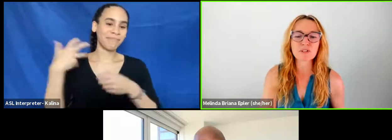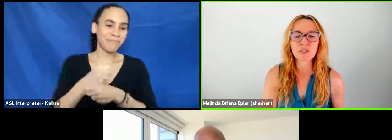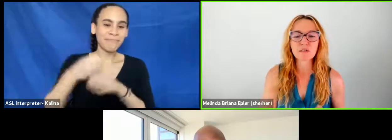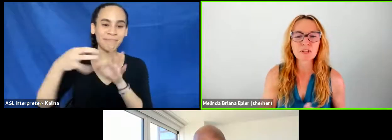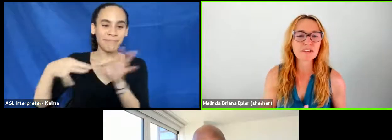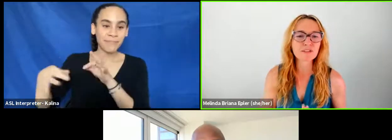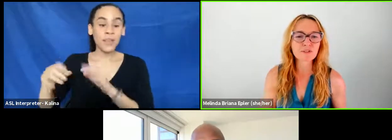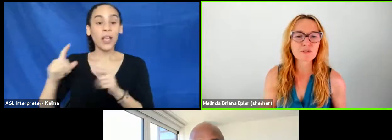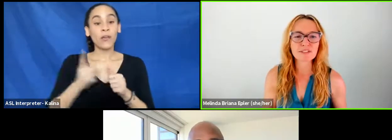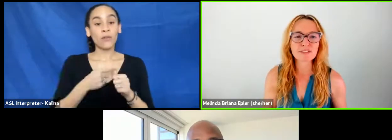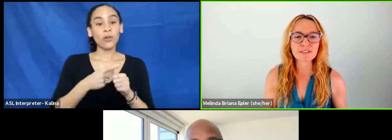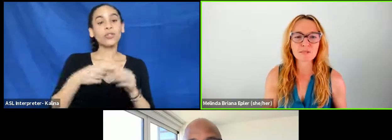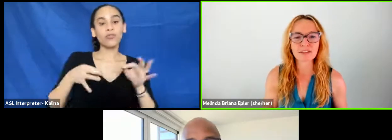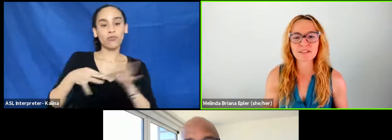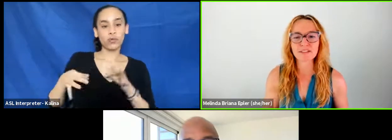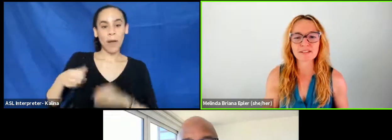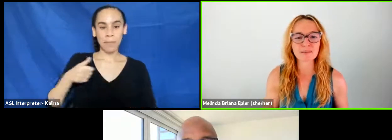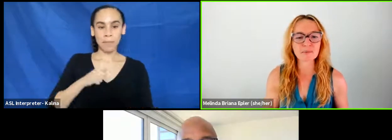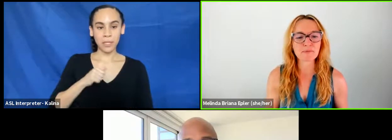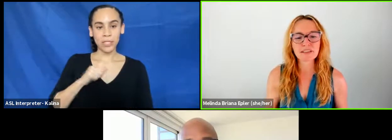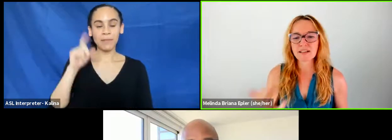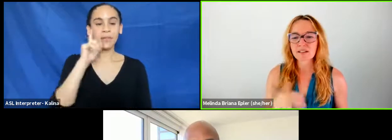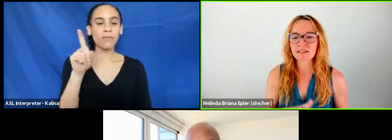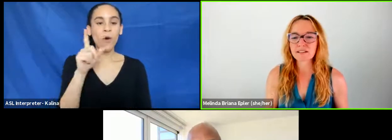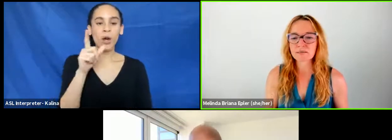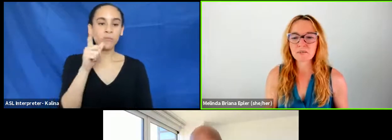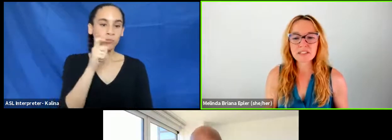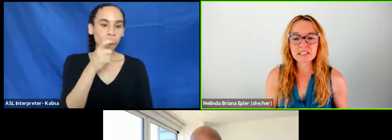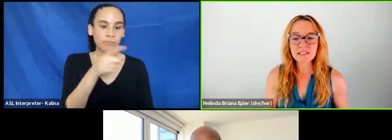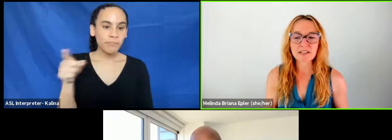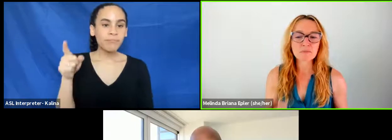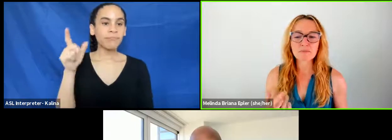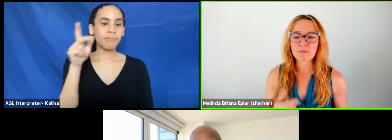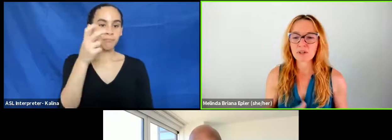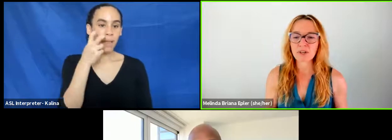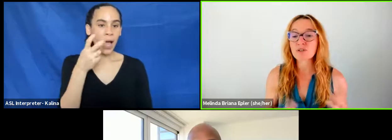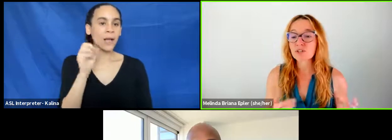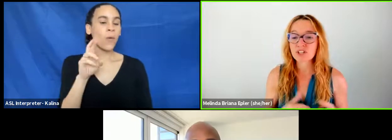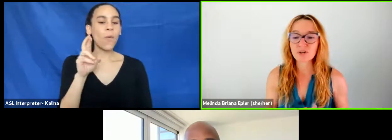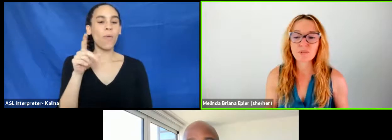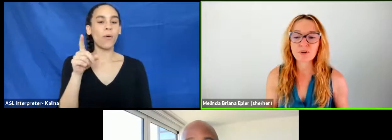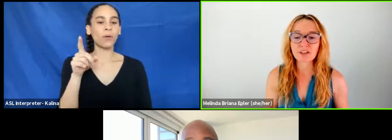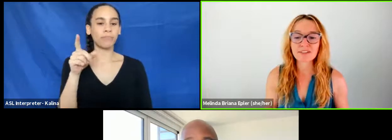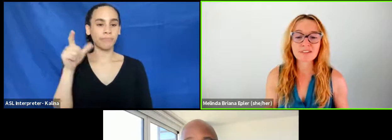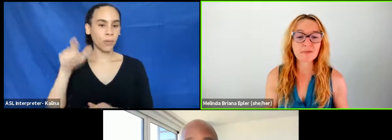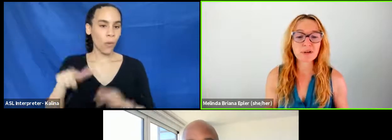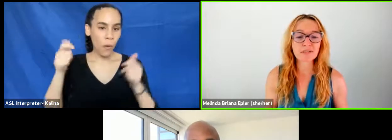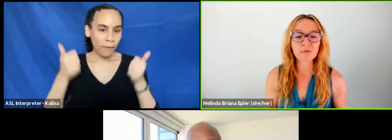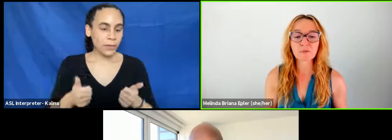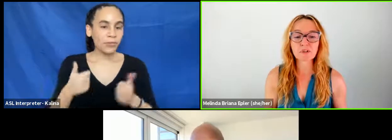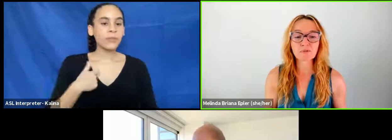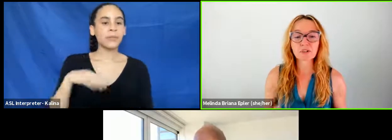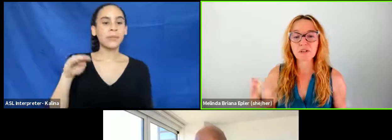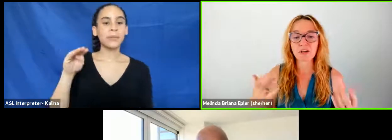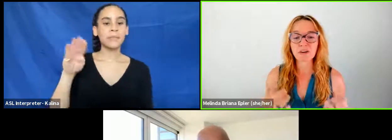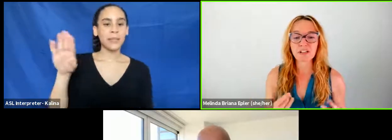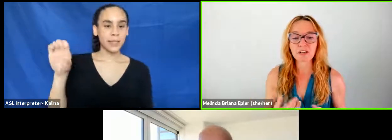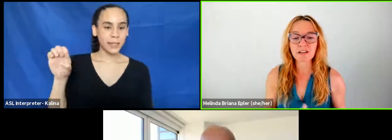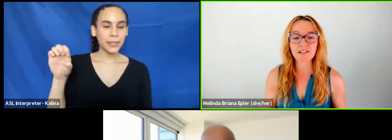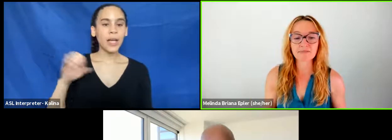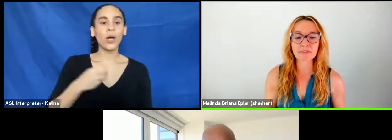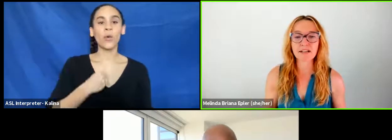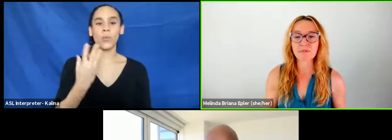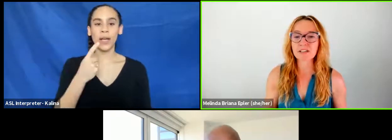anybody who's blind or who's listening to the podcast. So Melinda, I use she, her pronouns. I'm a white woman with long